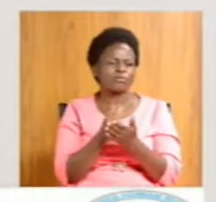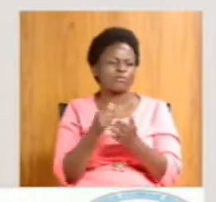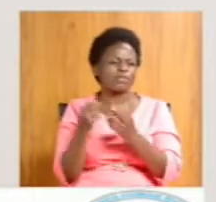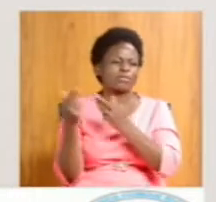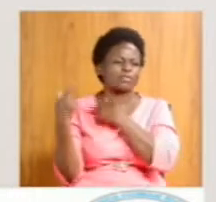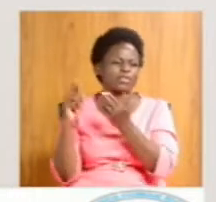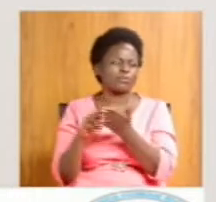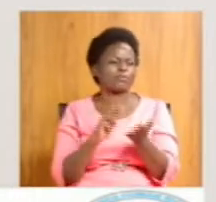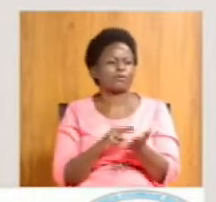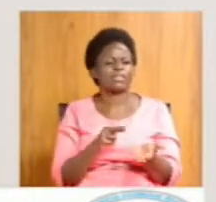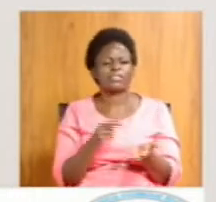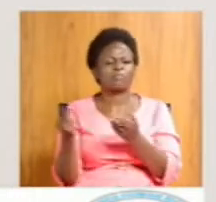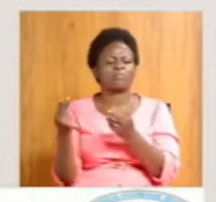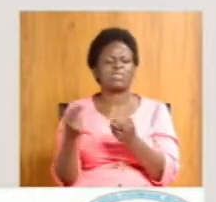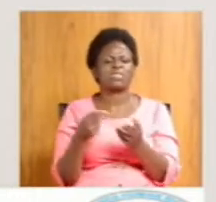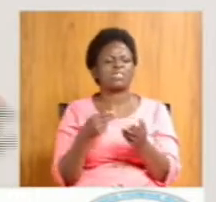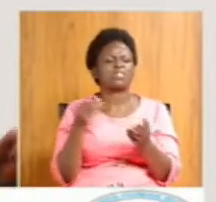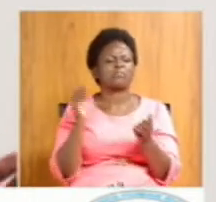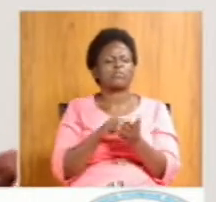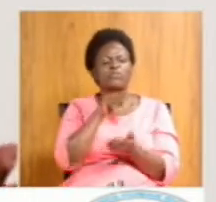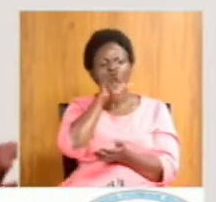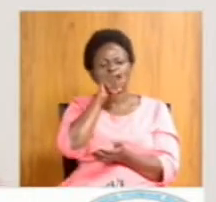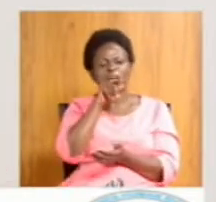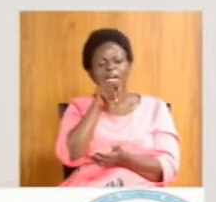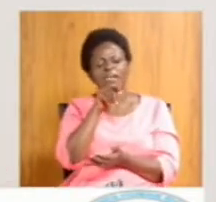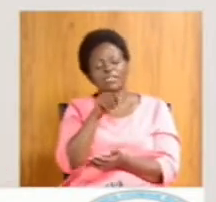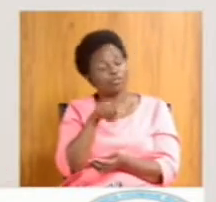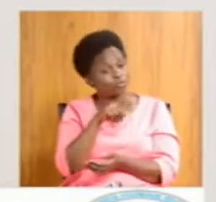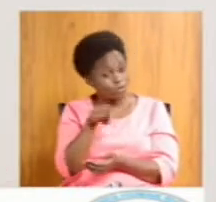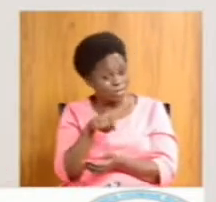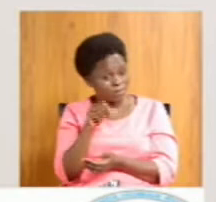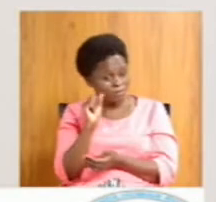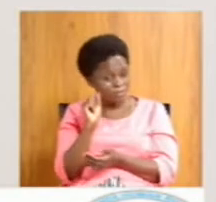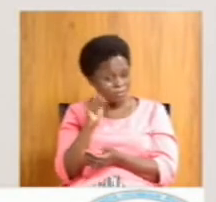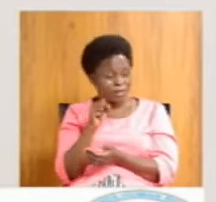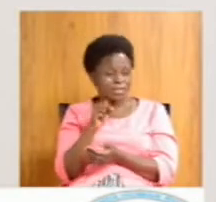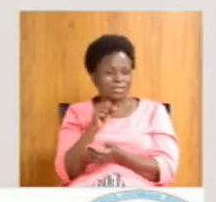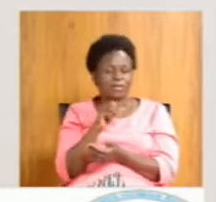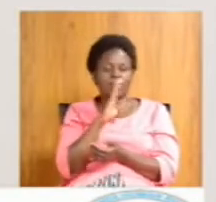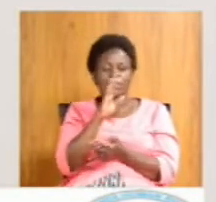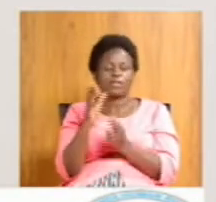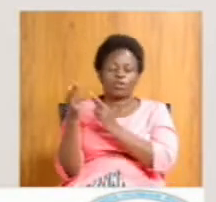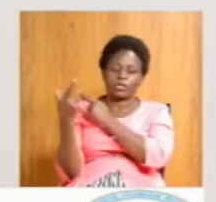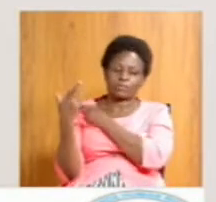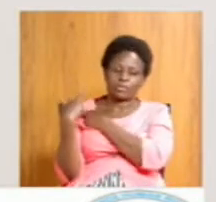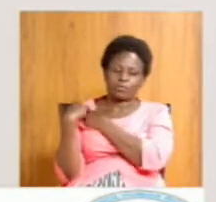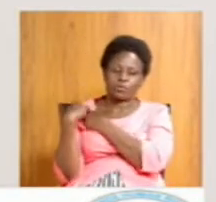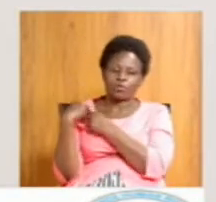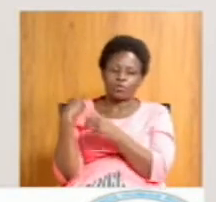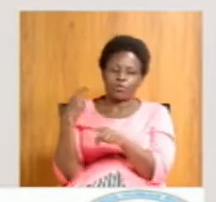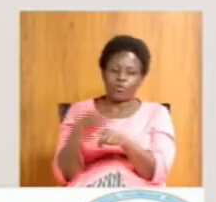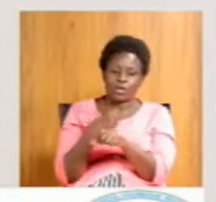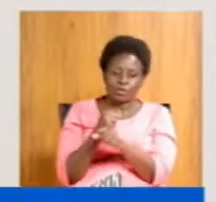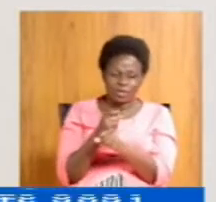reporting that he was doing he was put on Twitter so we must we must be responsible when we are